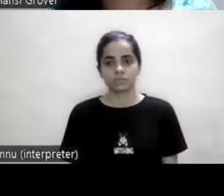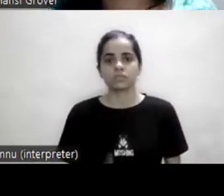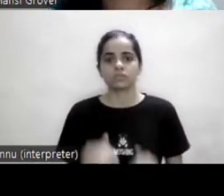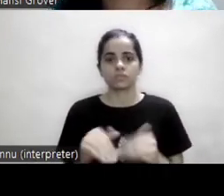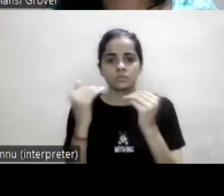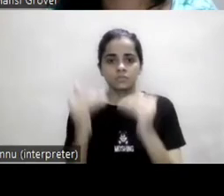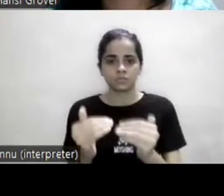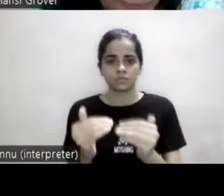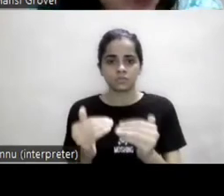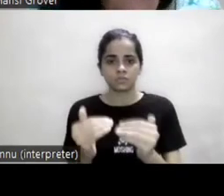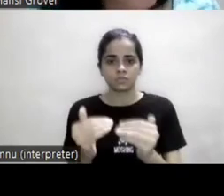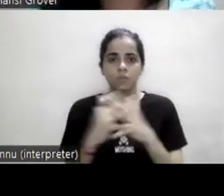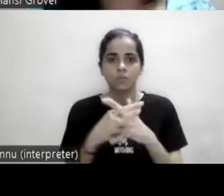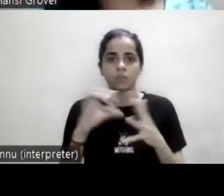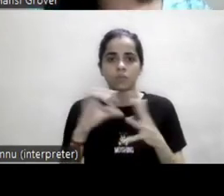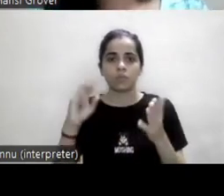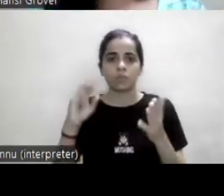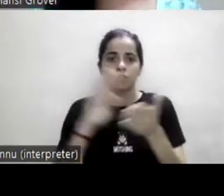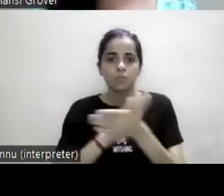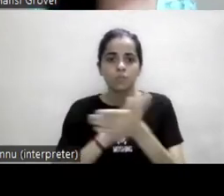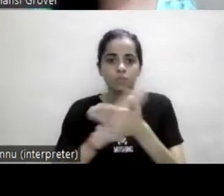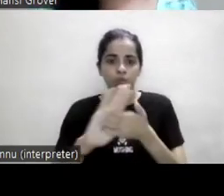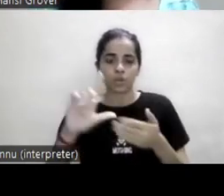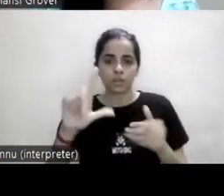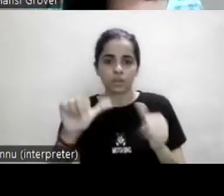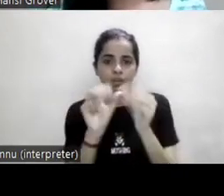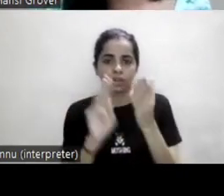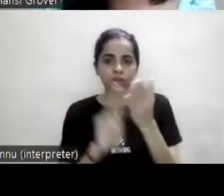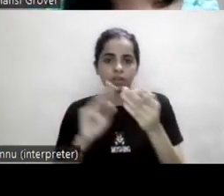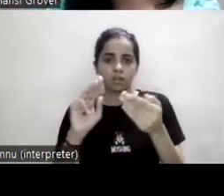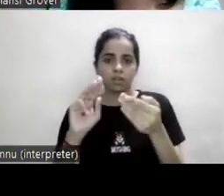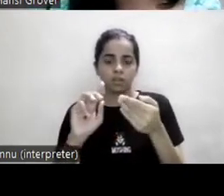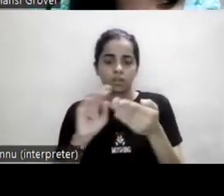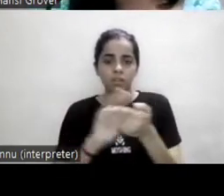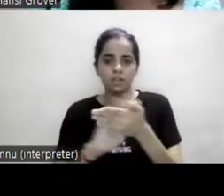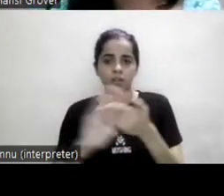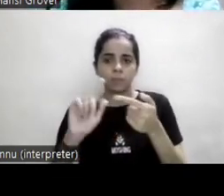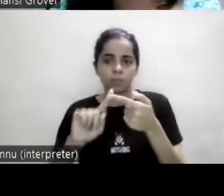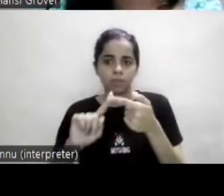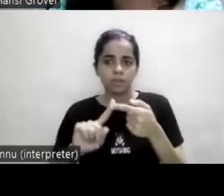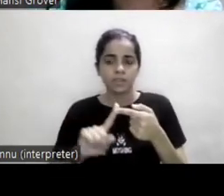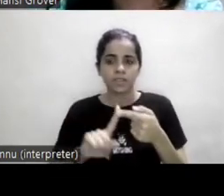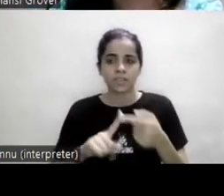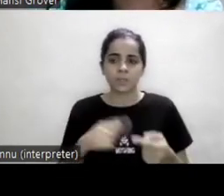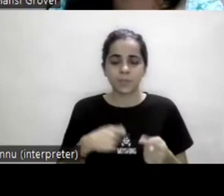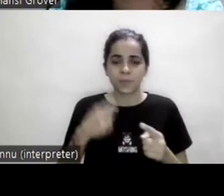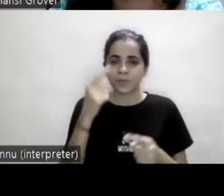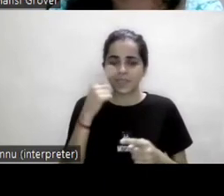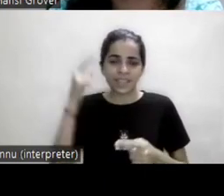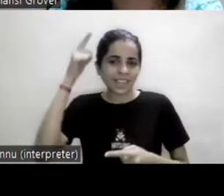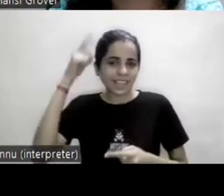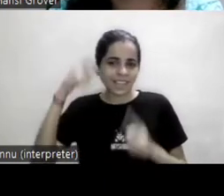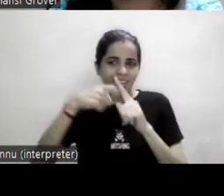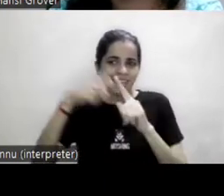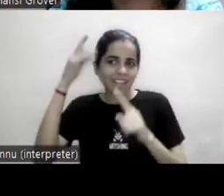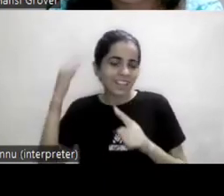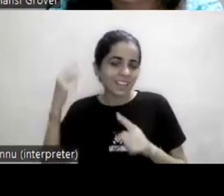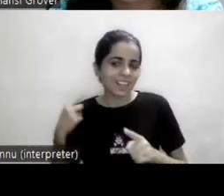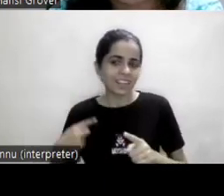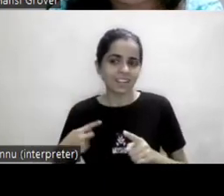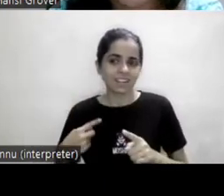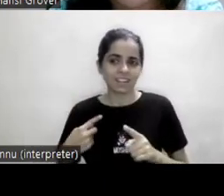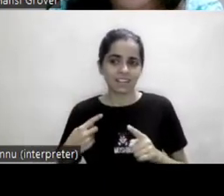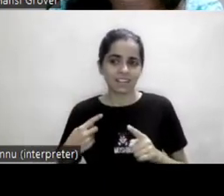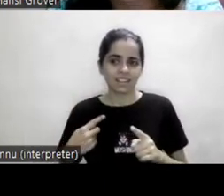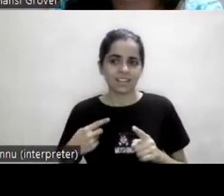like Wo Lamhe. Now, when you talk about this film, Wo Lamhe, Kangana Ranaut plays this person who has, you